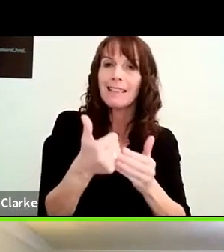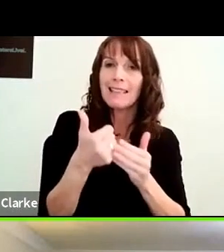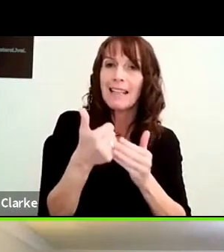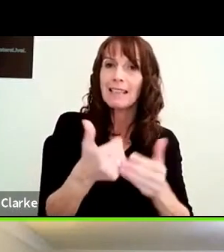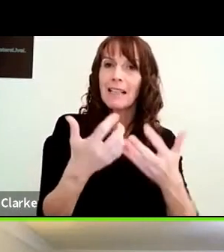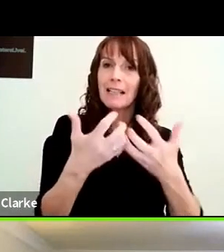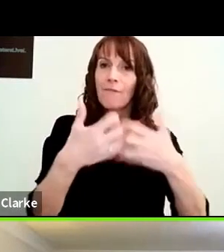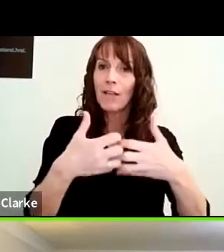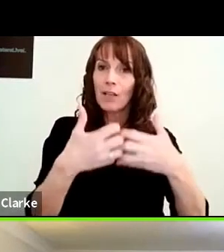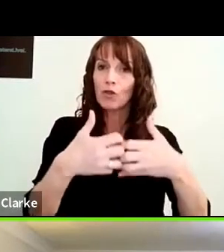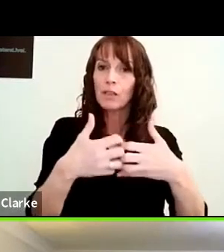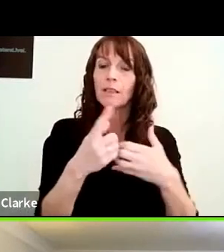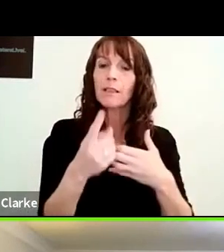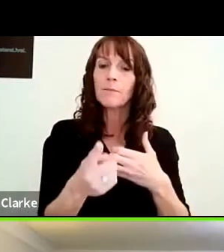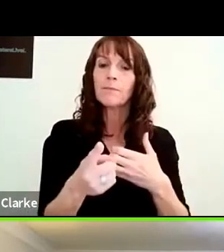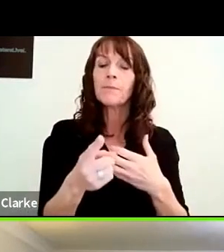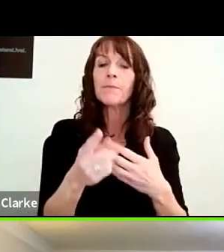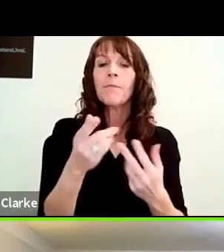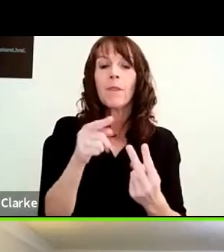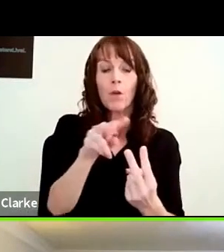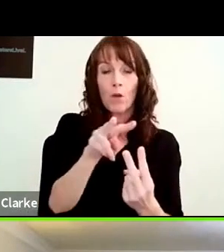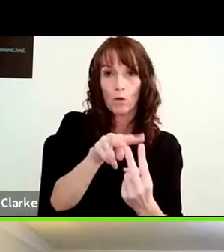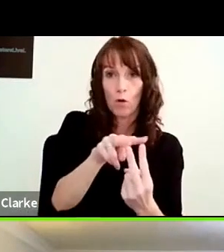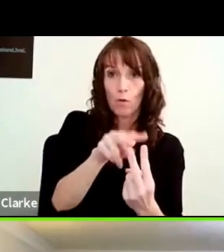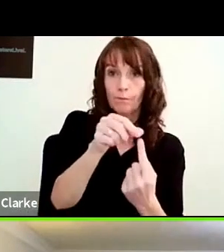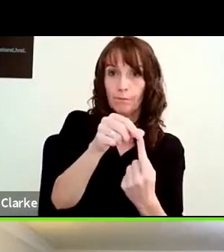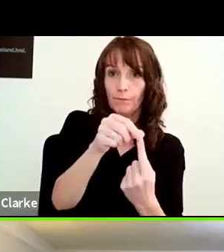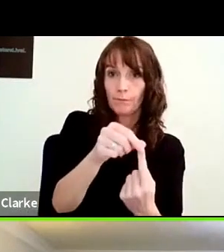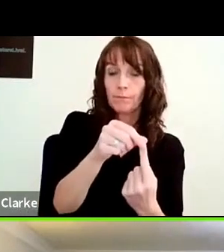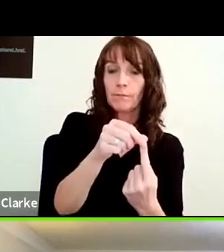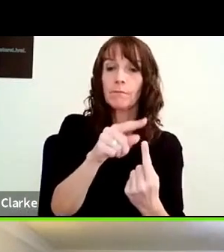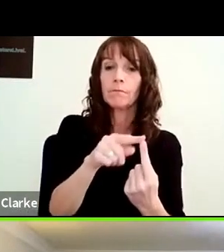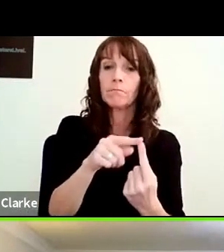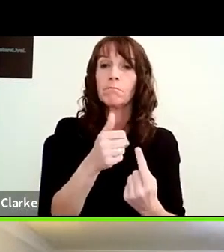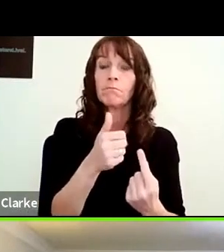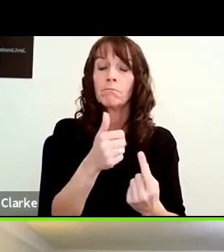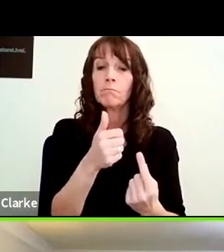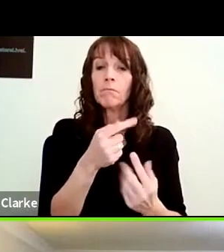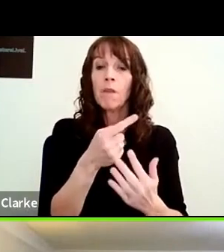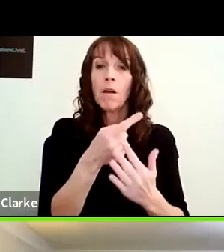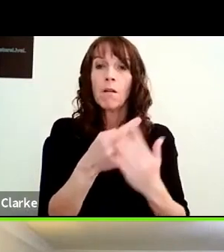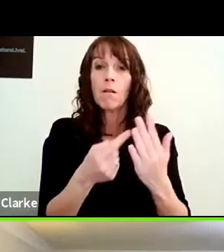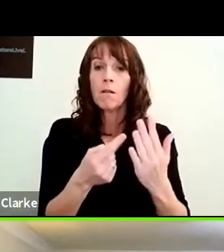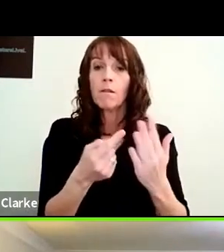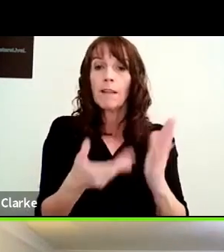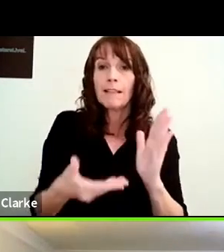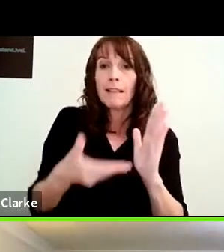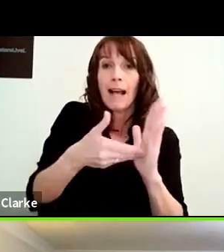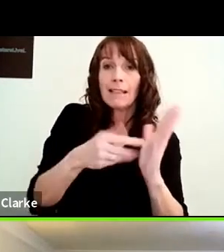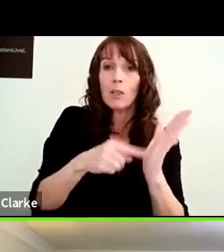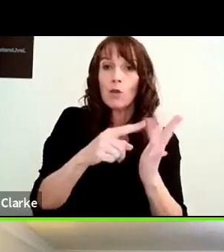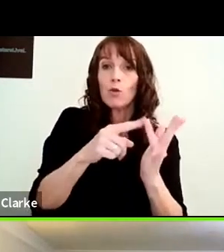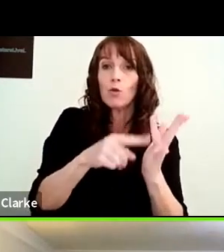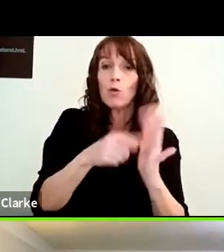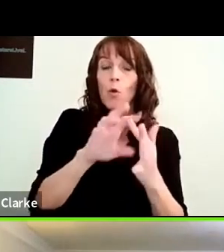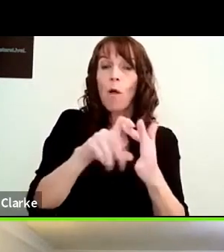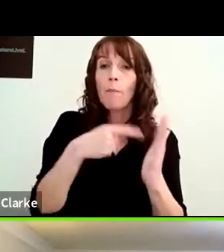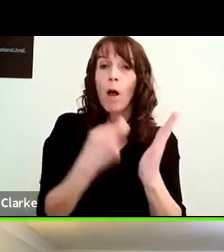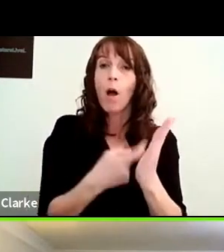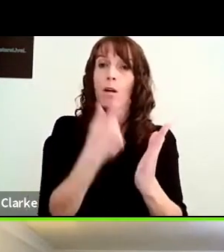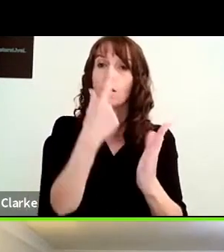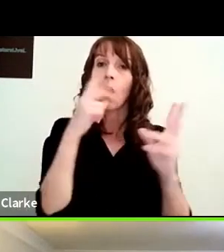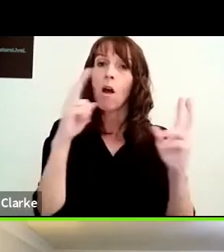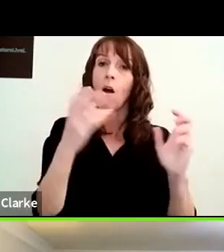of developed along a couple of divergent paths. One is that these are things that are sort of an addition